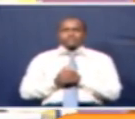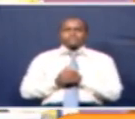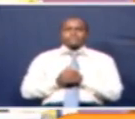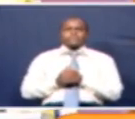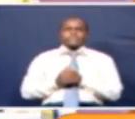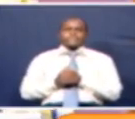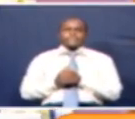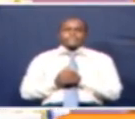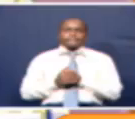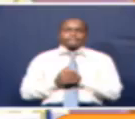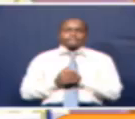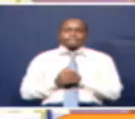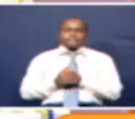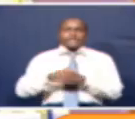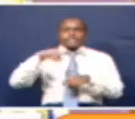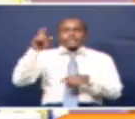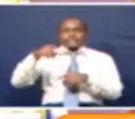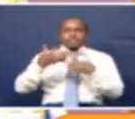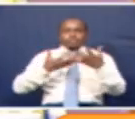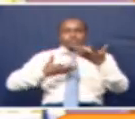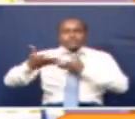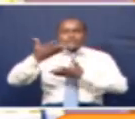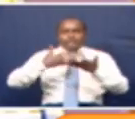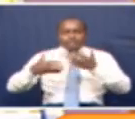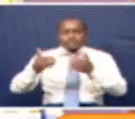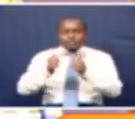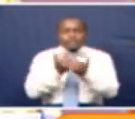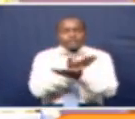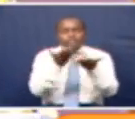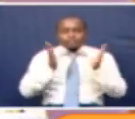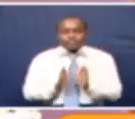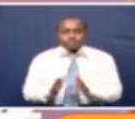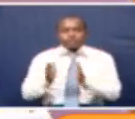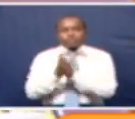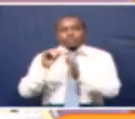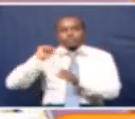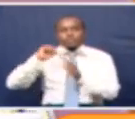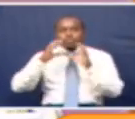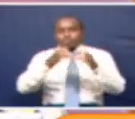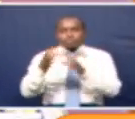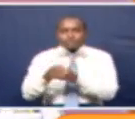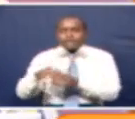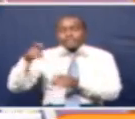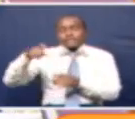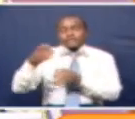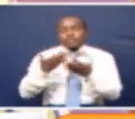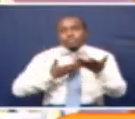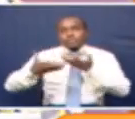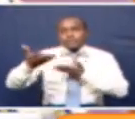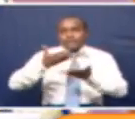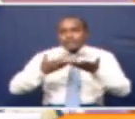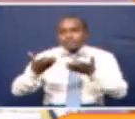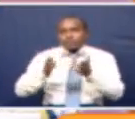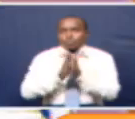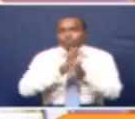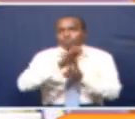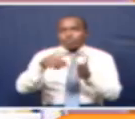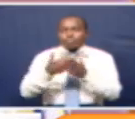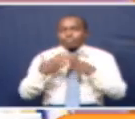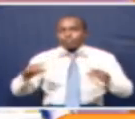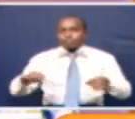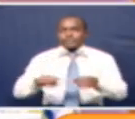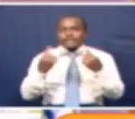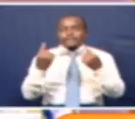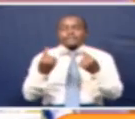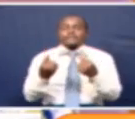there's need to talk to everybody, and there's need to talk to the political class. There's need to talk to all those who have been wounded